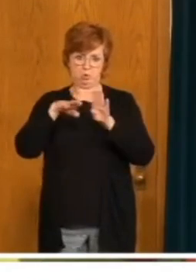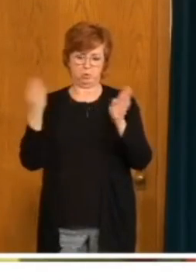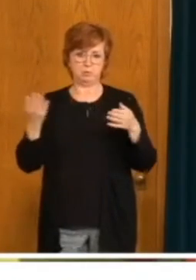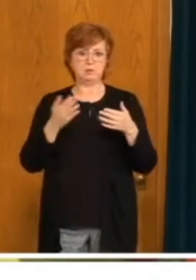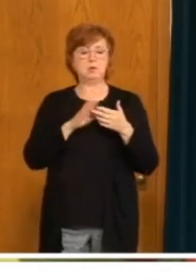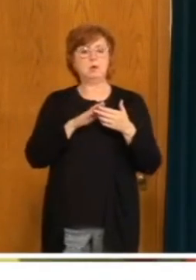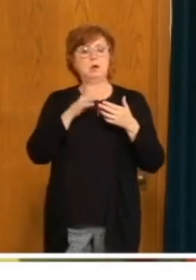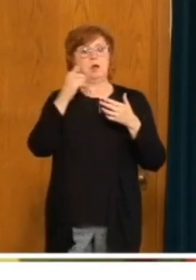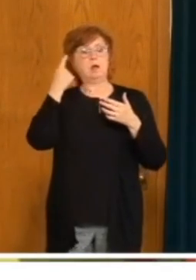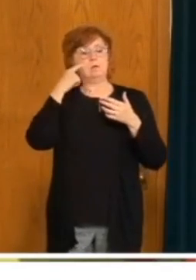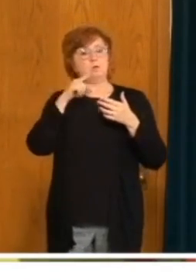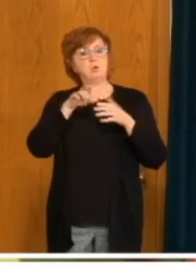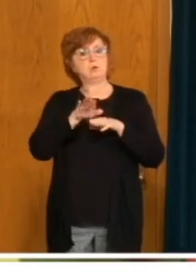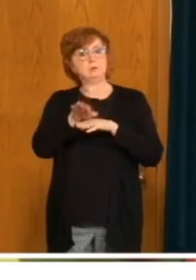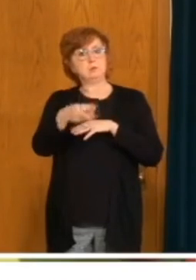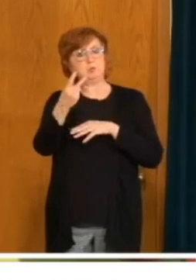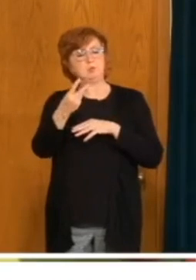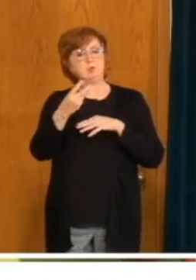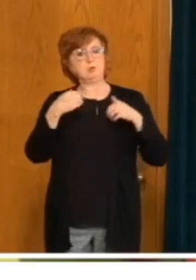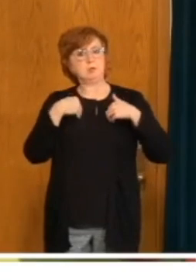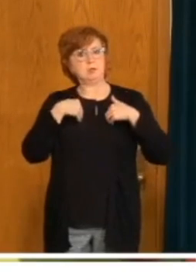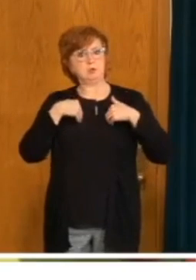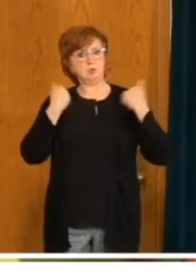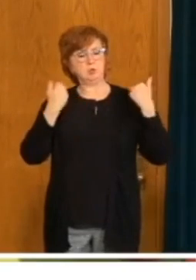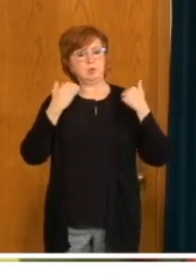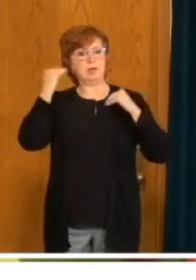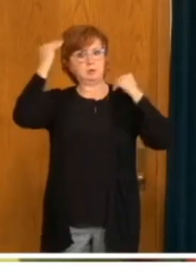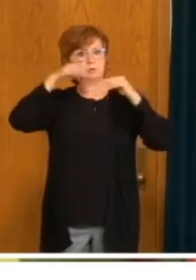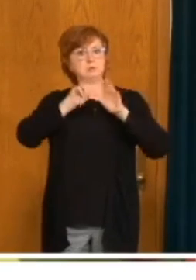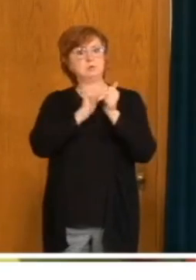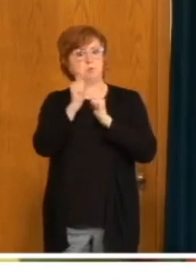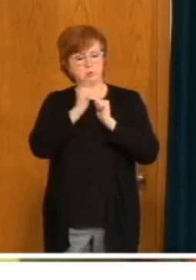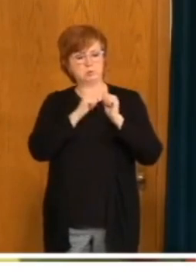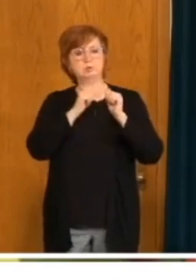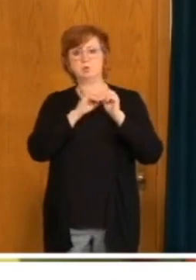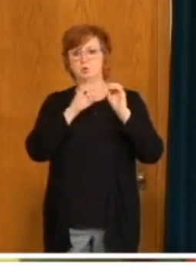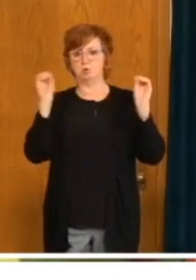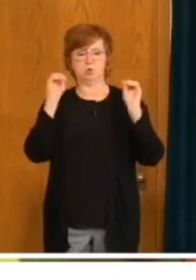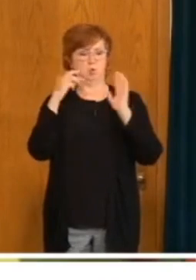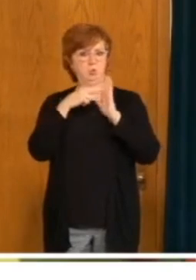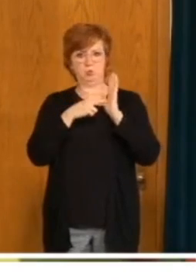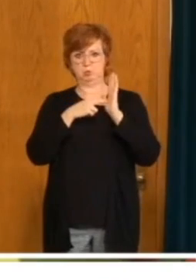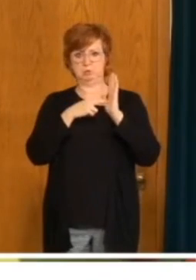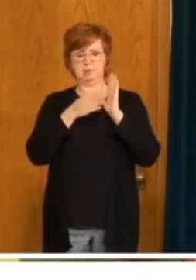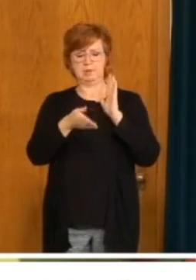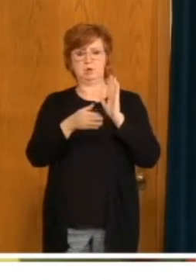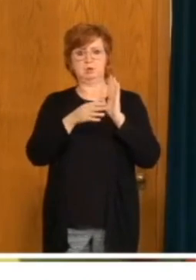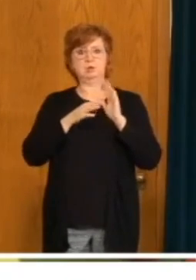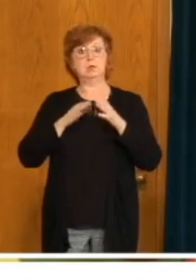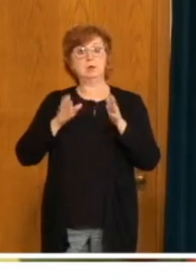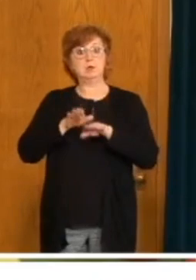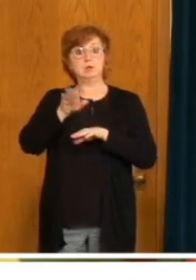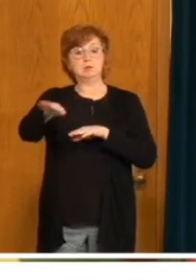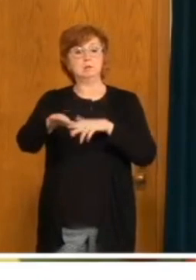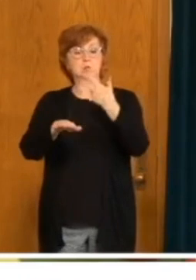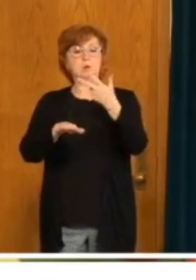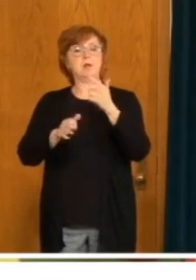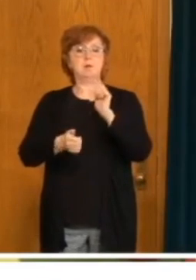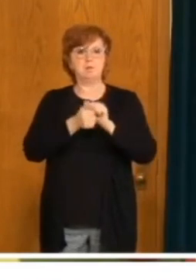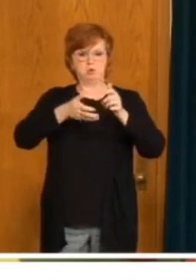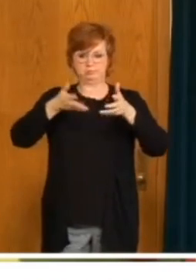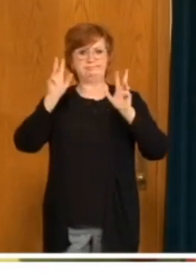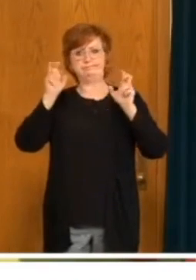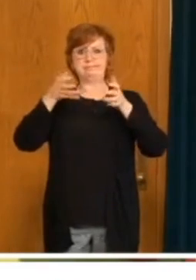adult sports will be lifted. In step three, most remaining restrictions will be lifted. Guidance